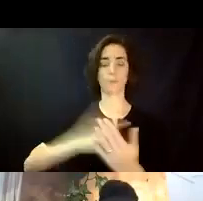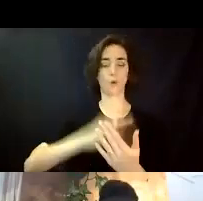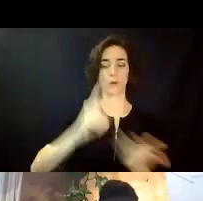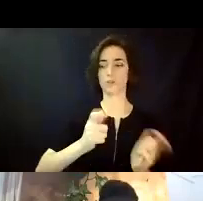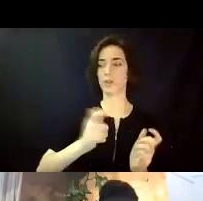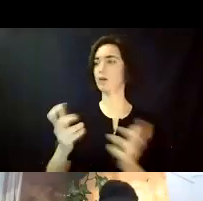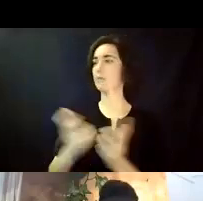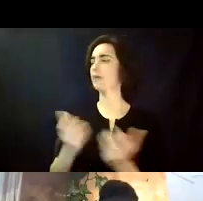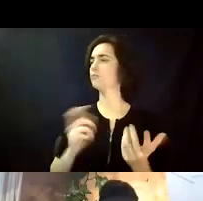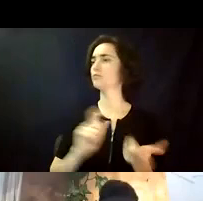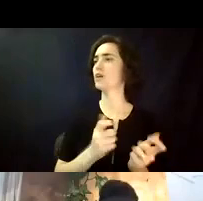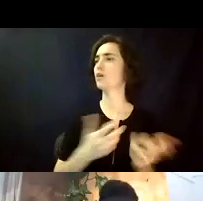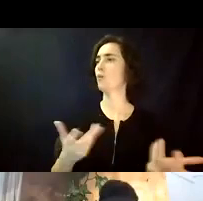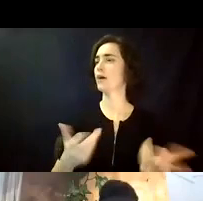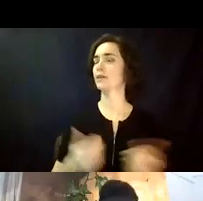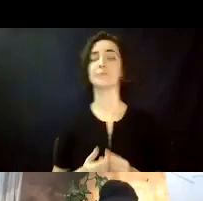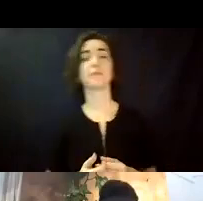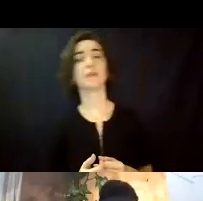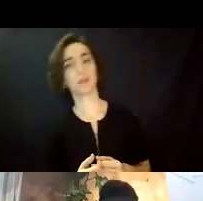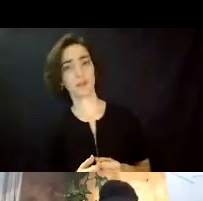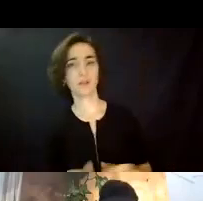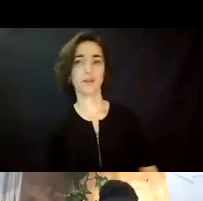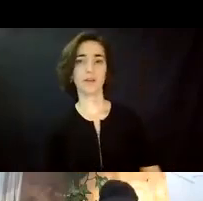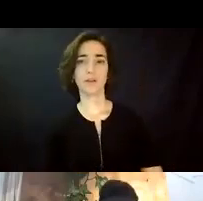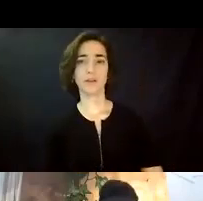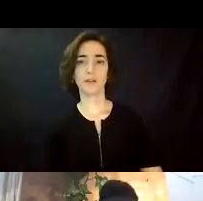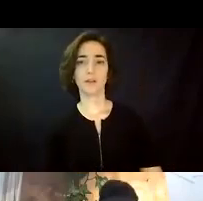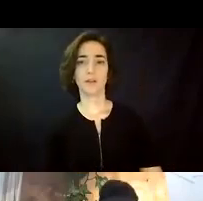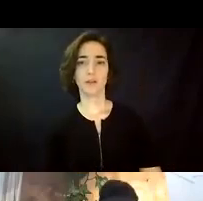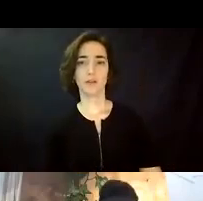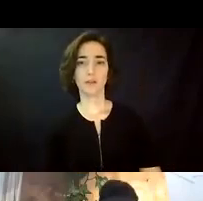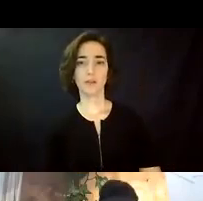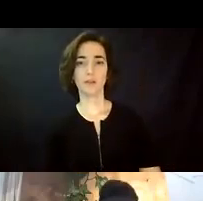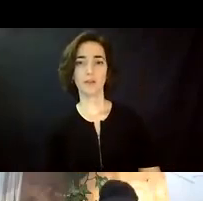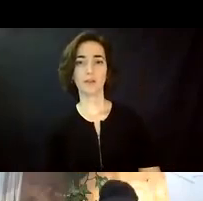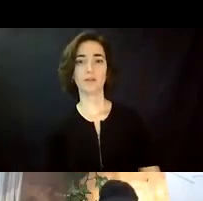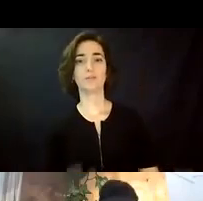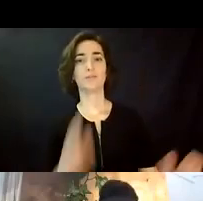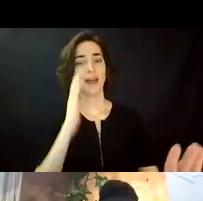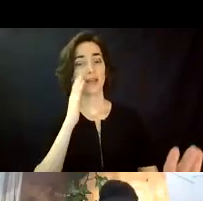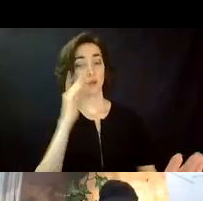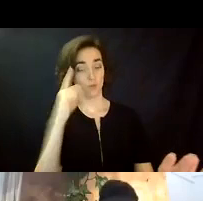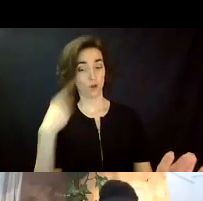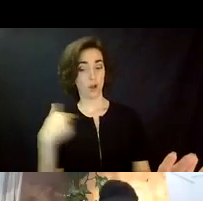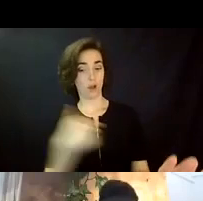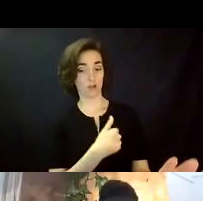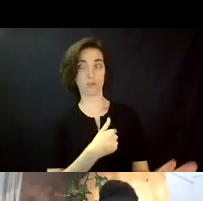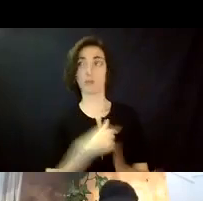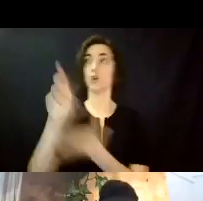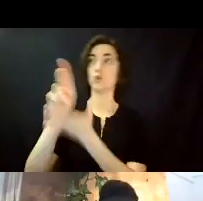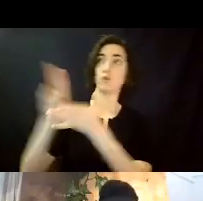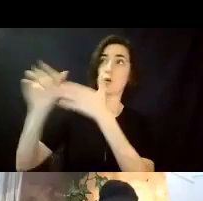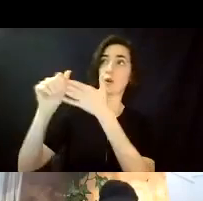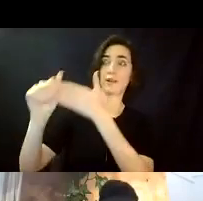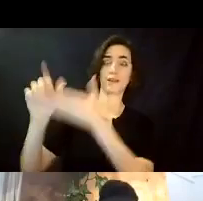So I know for us, we are really, following the lead of our university.